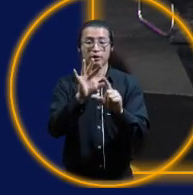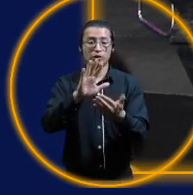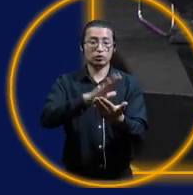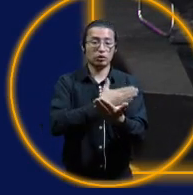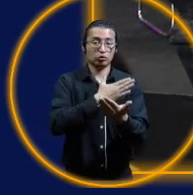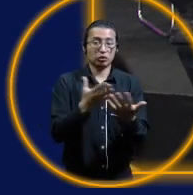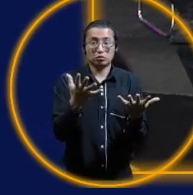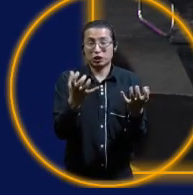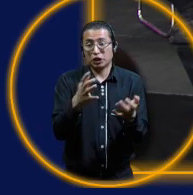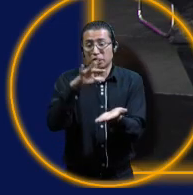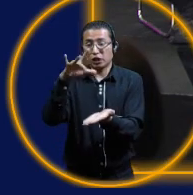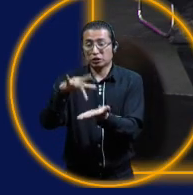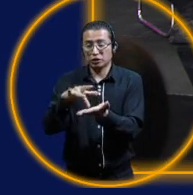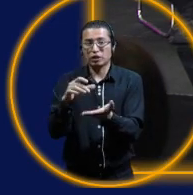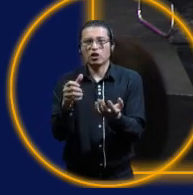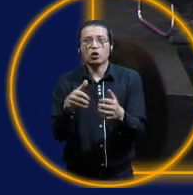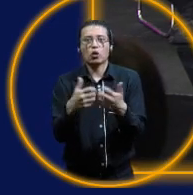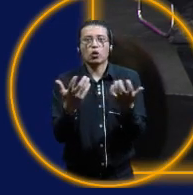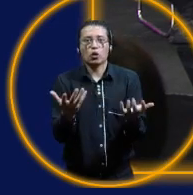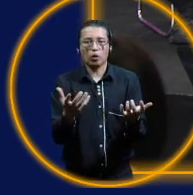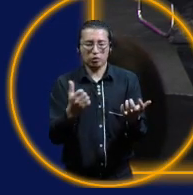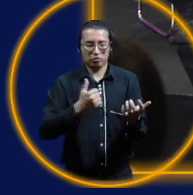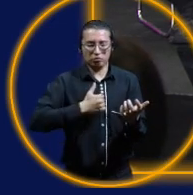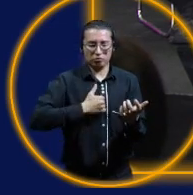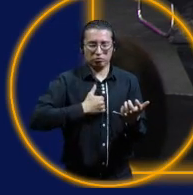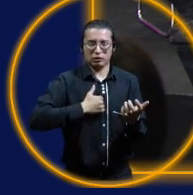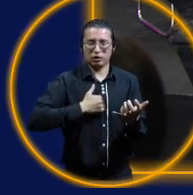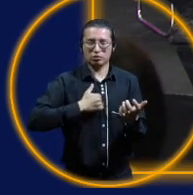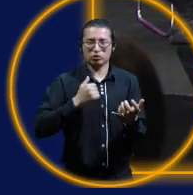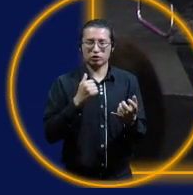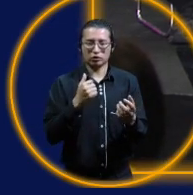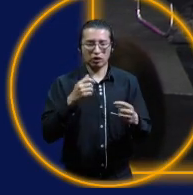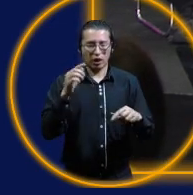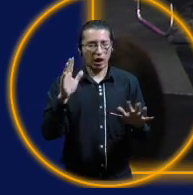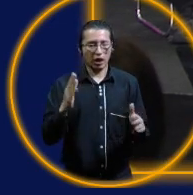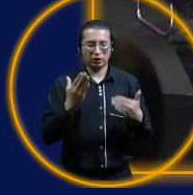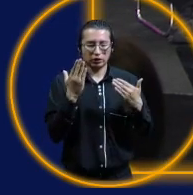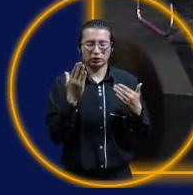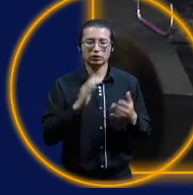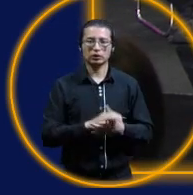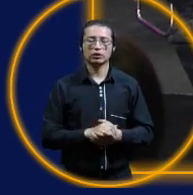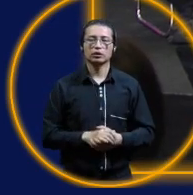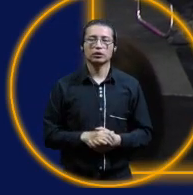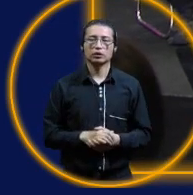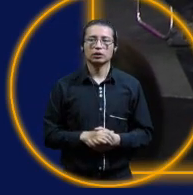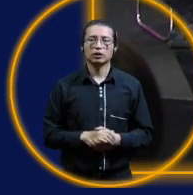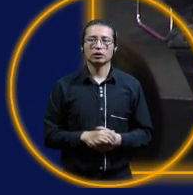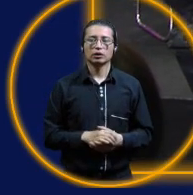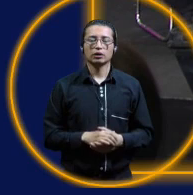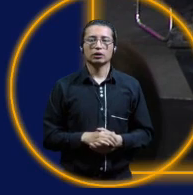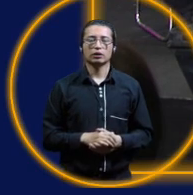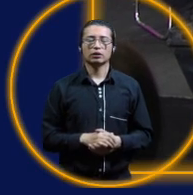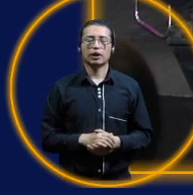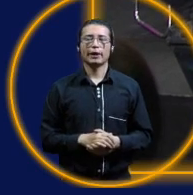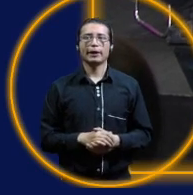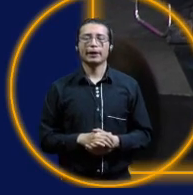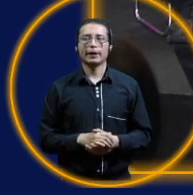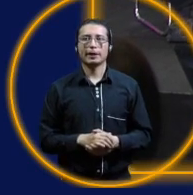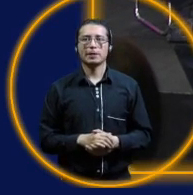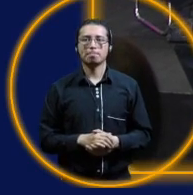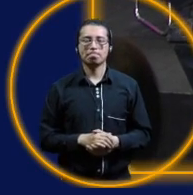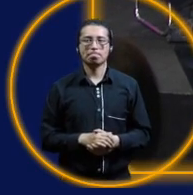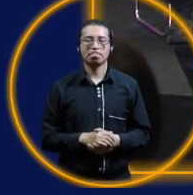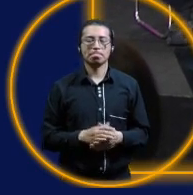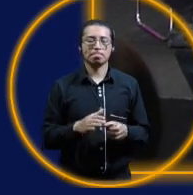your authenticity in the light of you know, the overwhelming nature of the internet and such. I think we may have